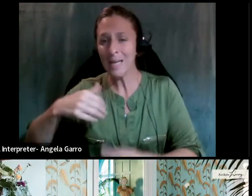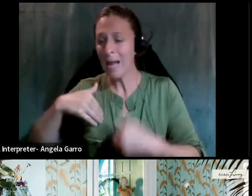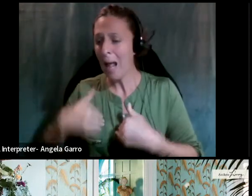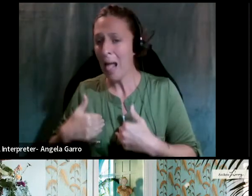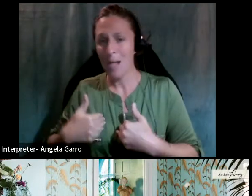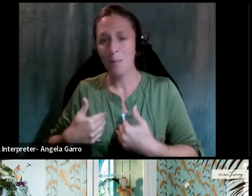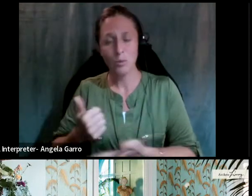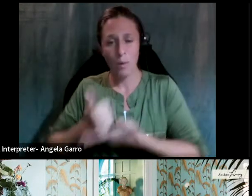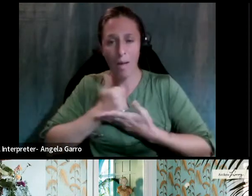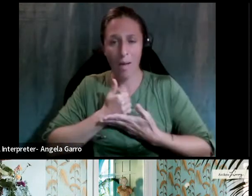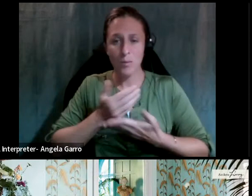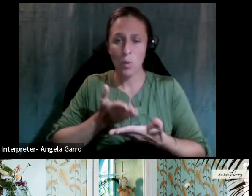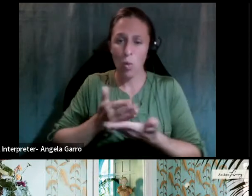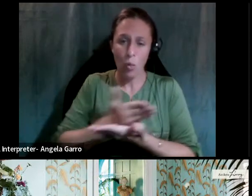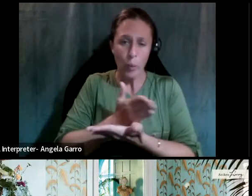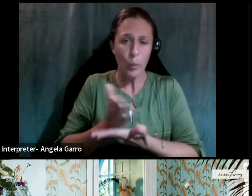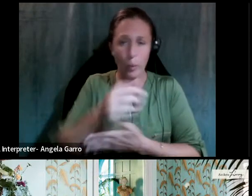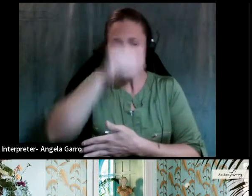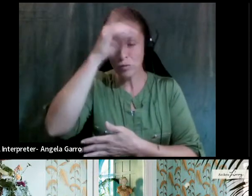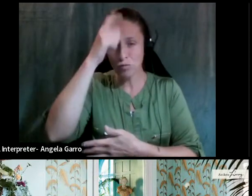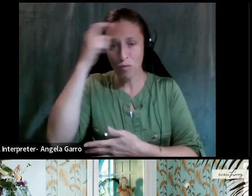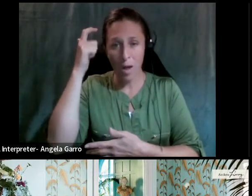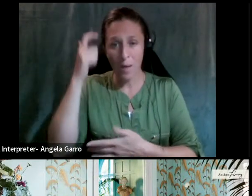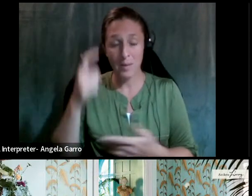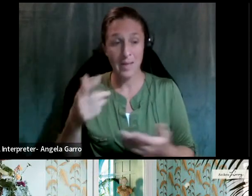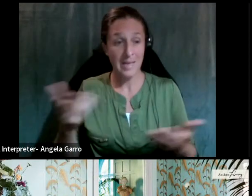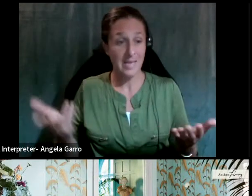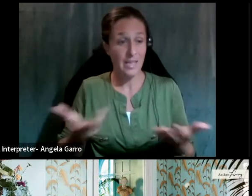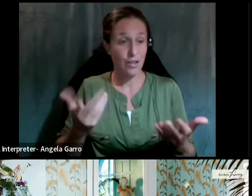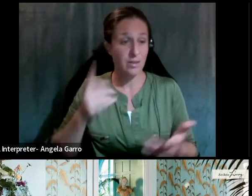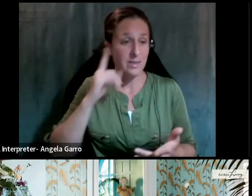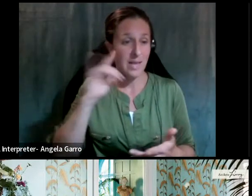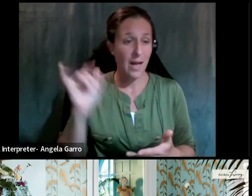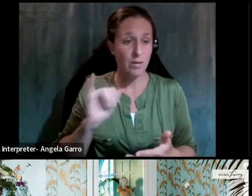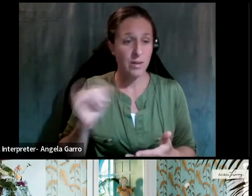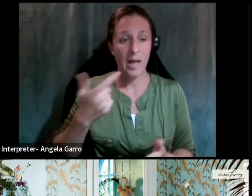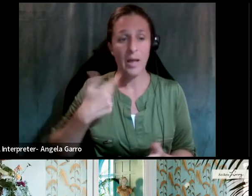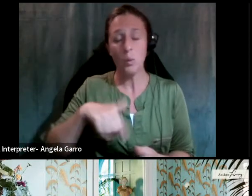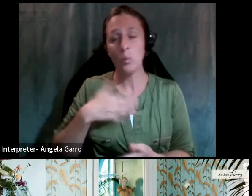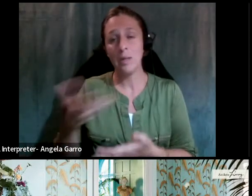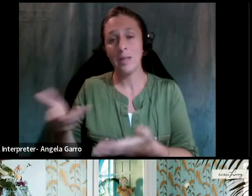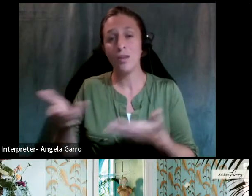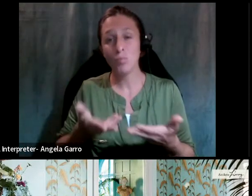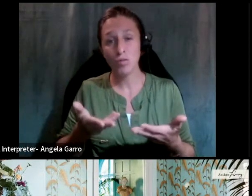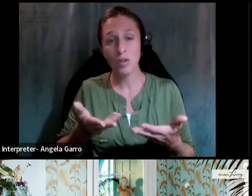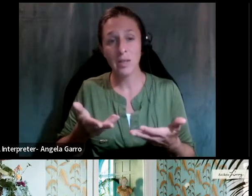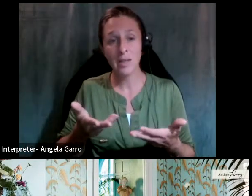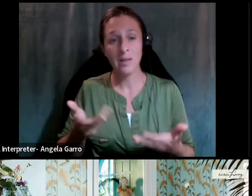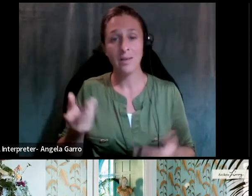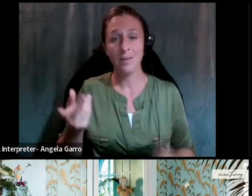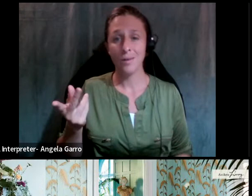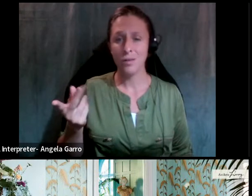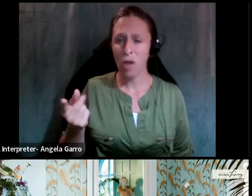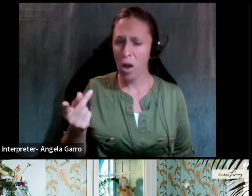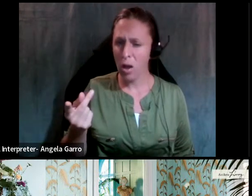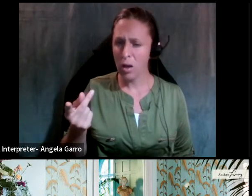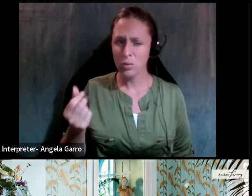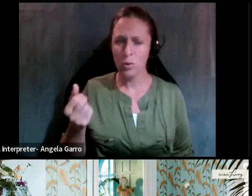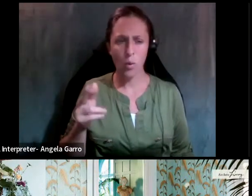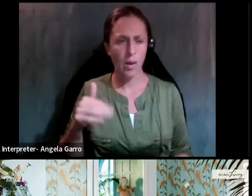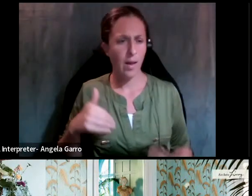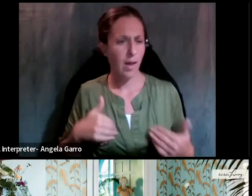trauma. Here, it sounds like we bring in dogs or